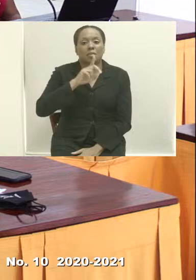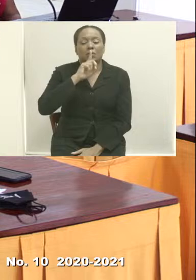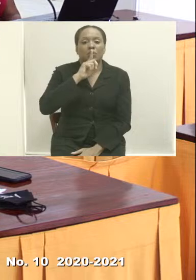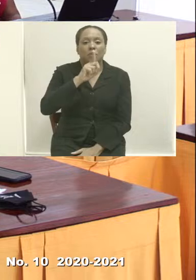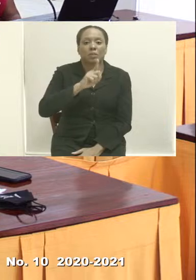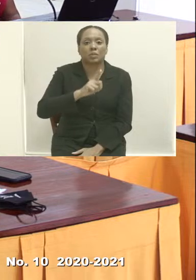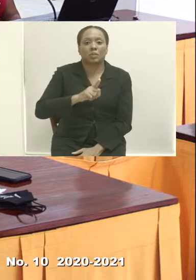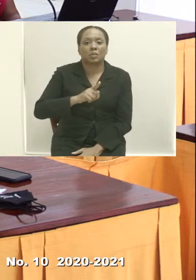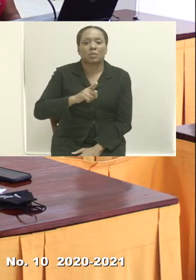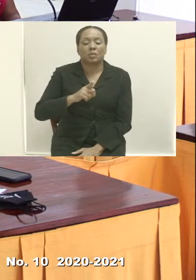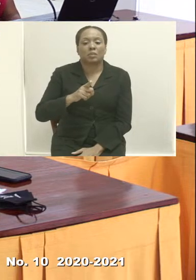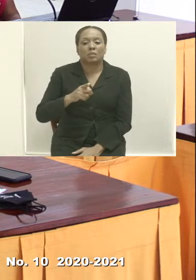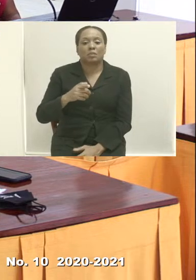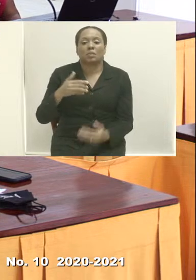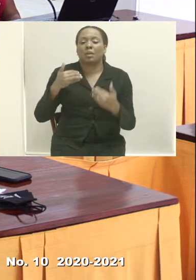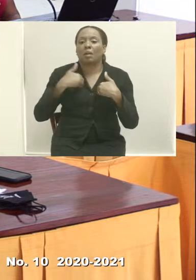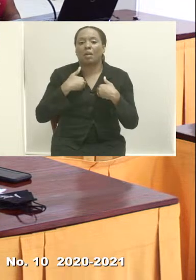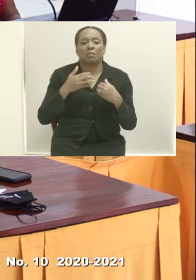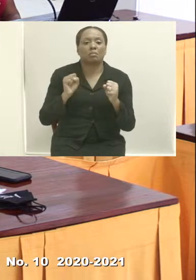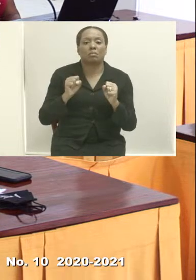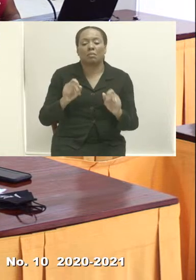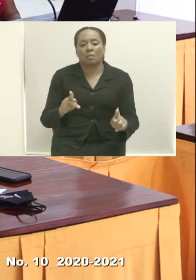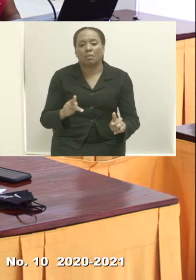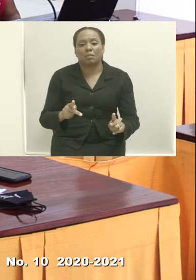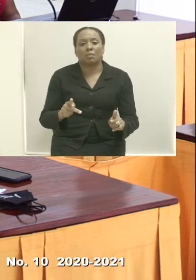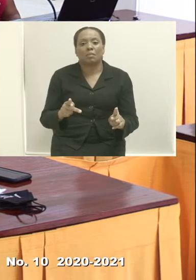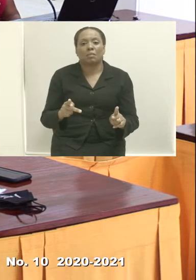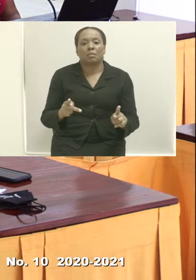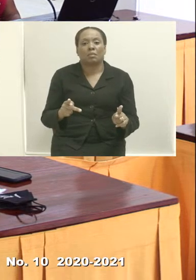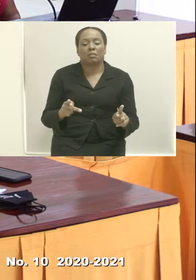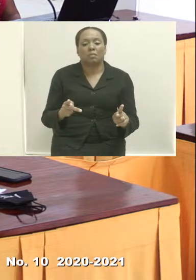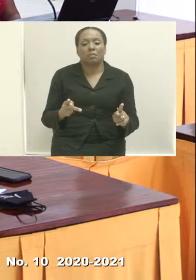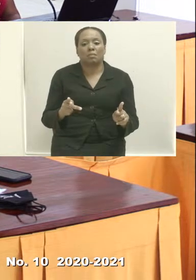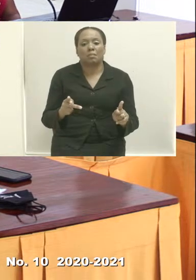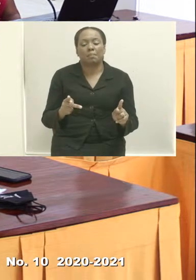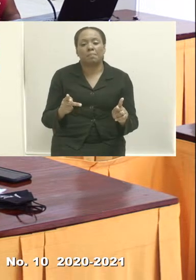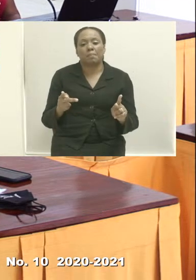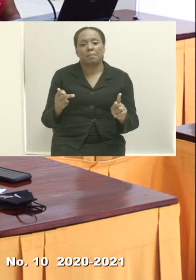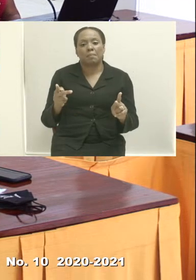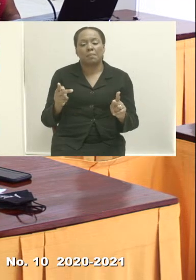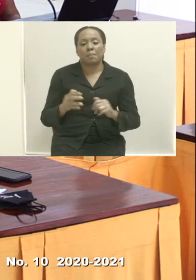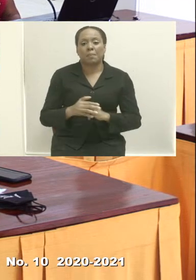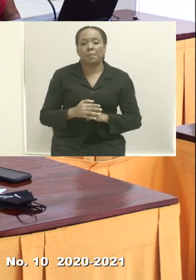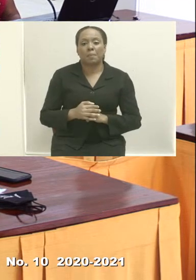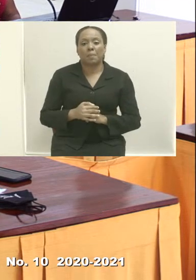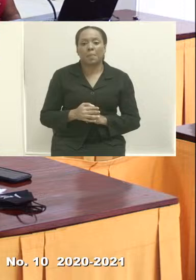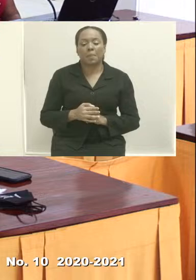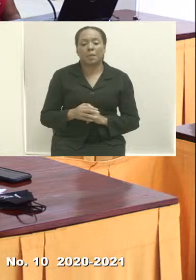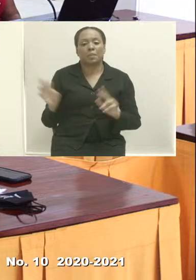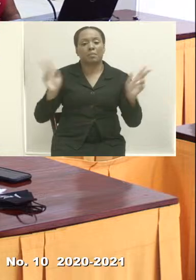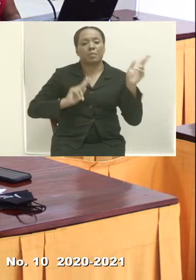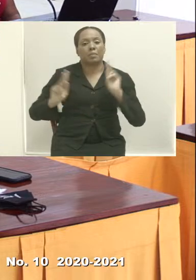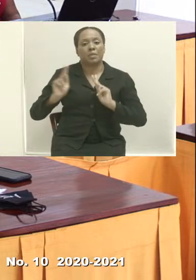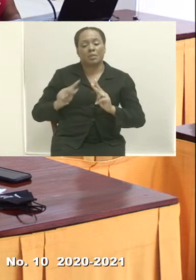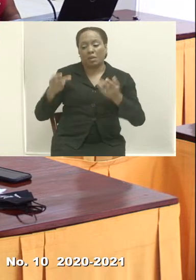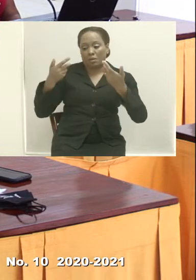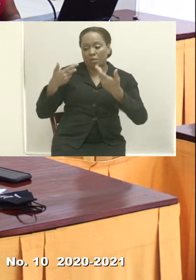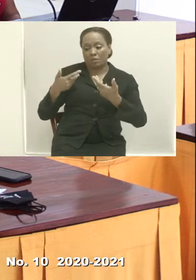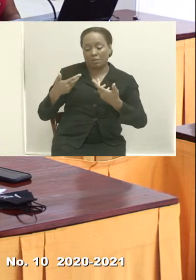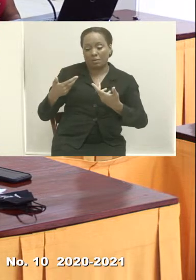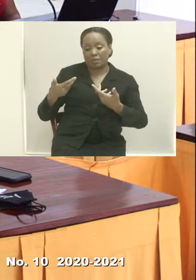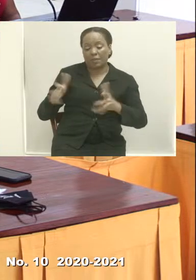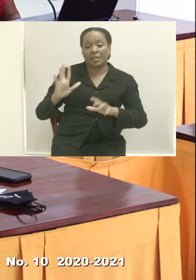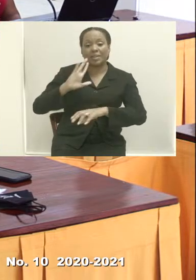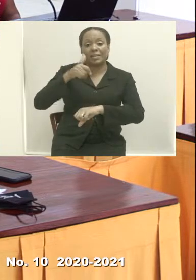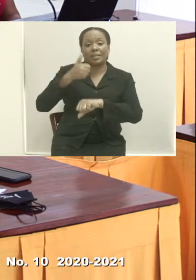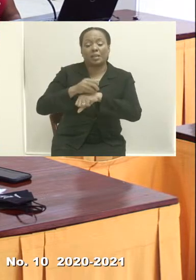have to bring a large sector of Barbados's entrepreneurs into the mainstream of economic